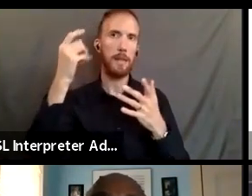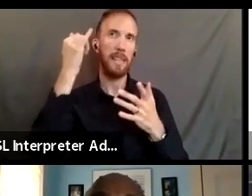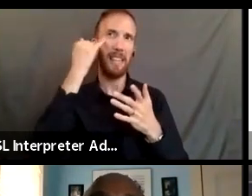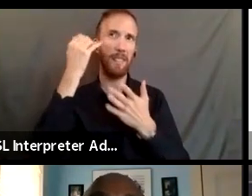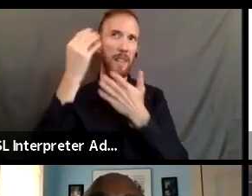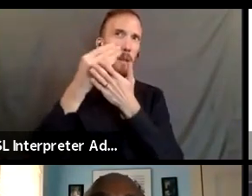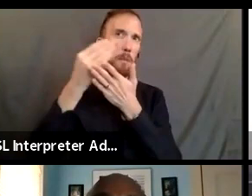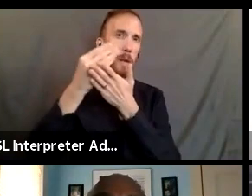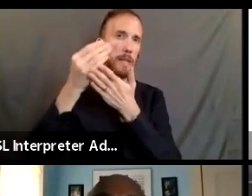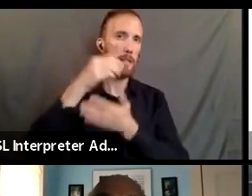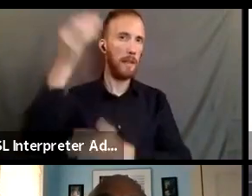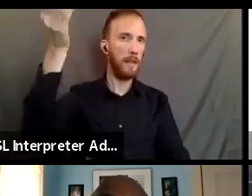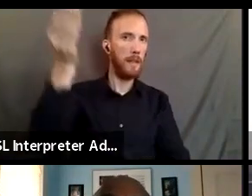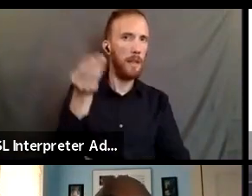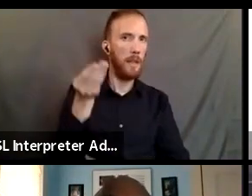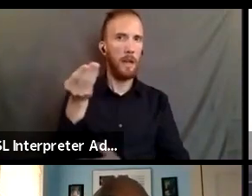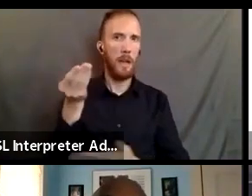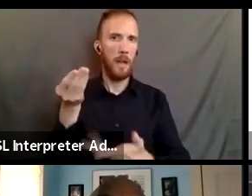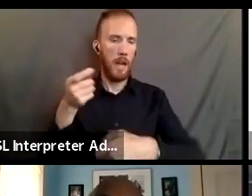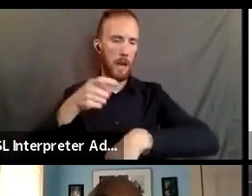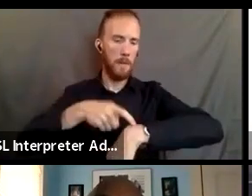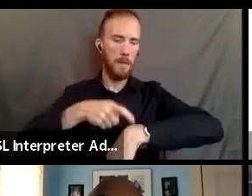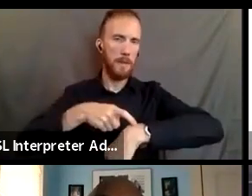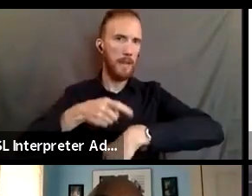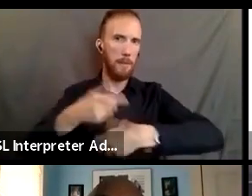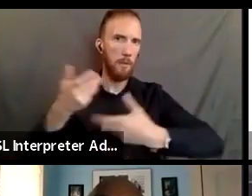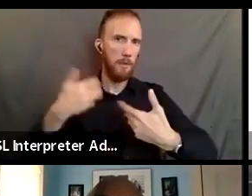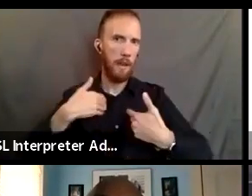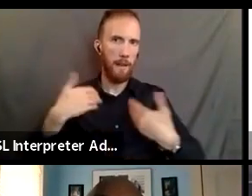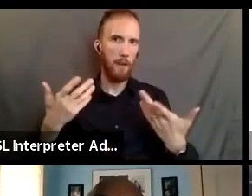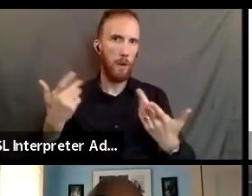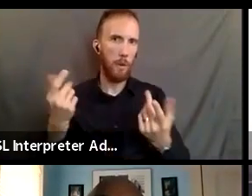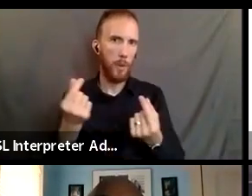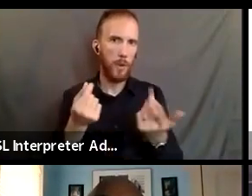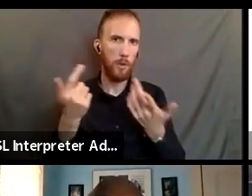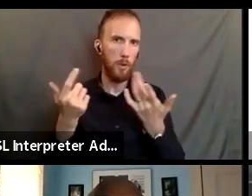frame are we looking at here how much time do we have